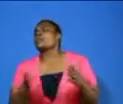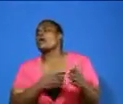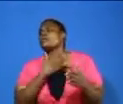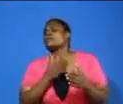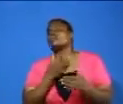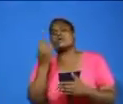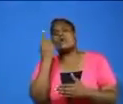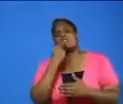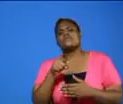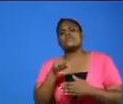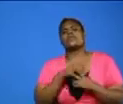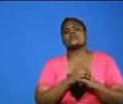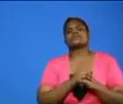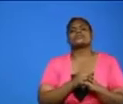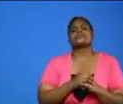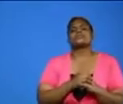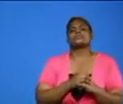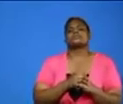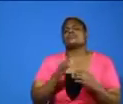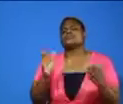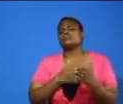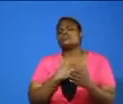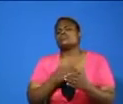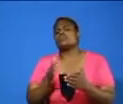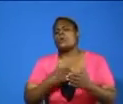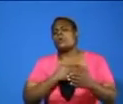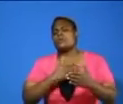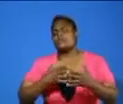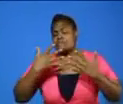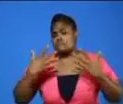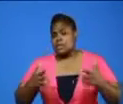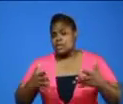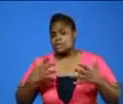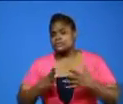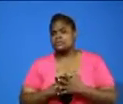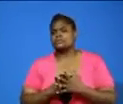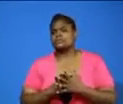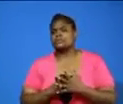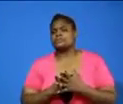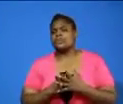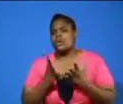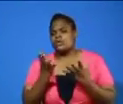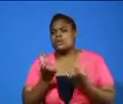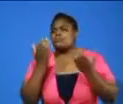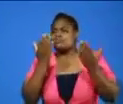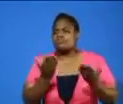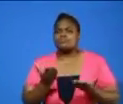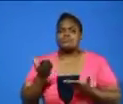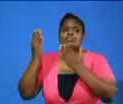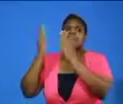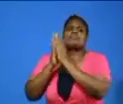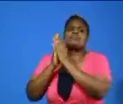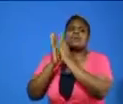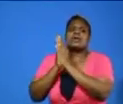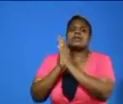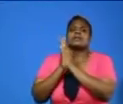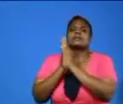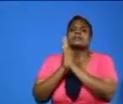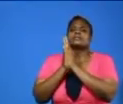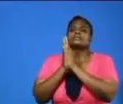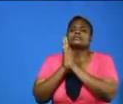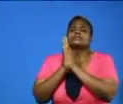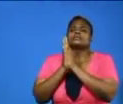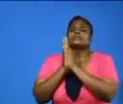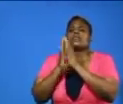you. When the song is through, I lift a prayer for some discouraged